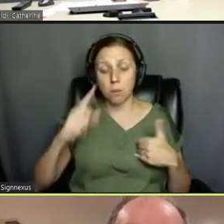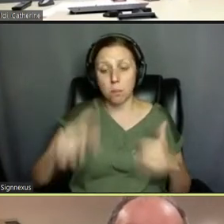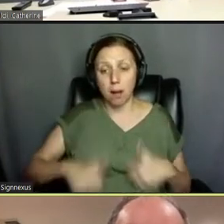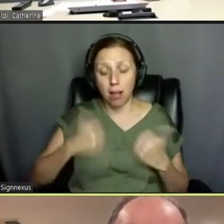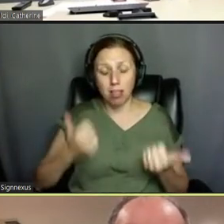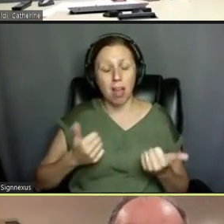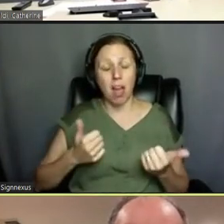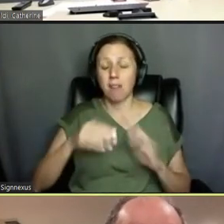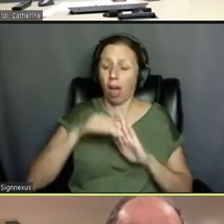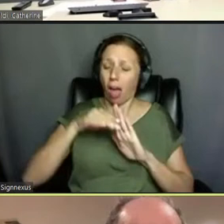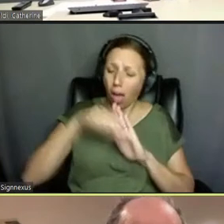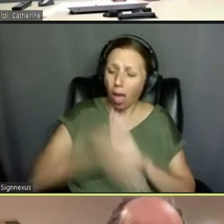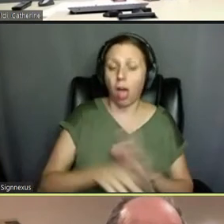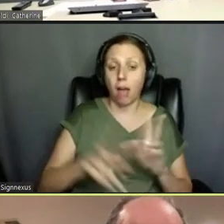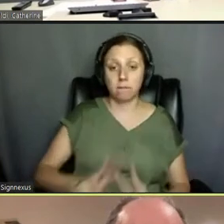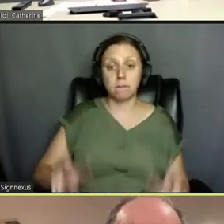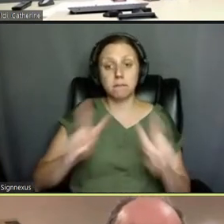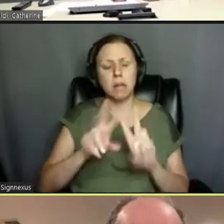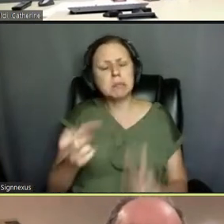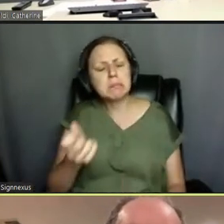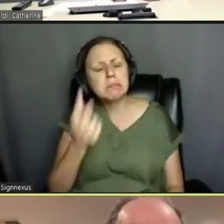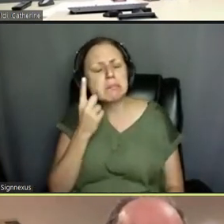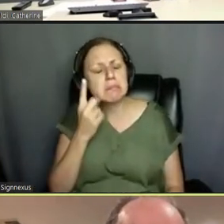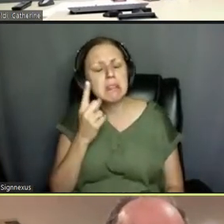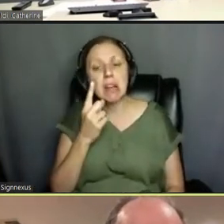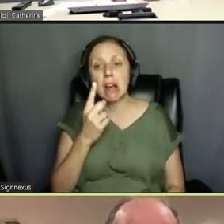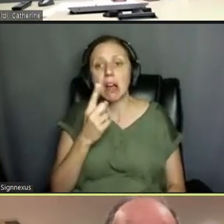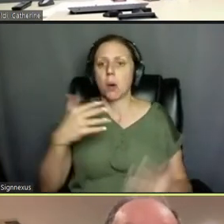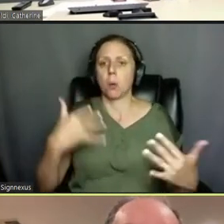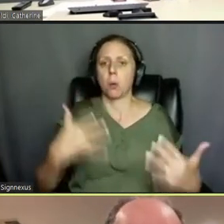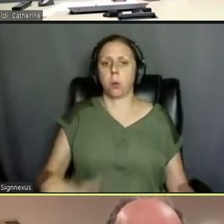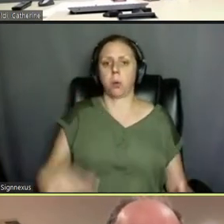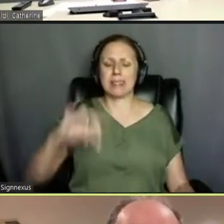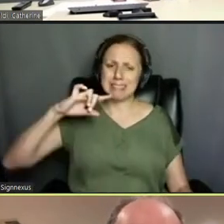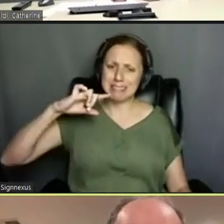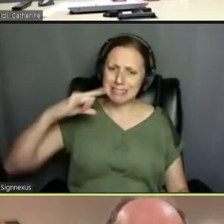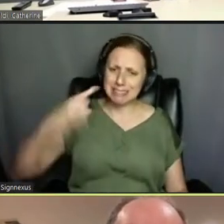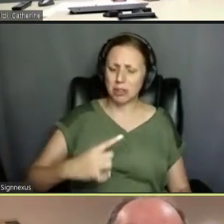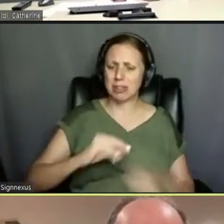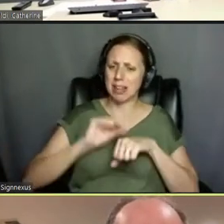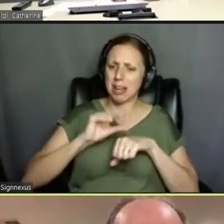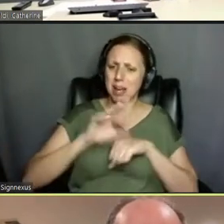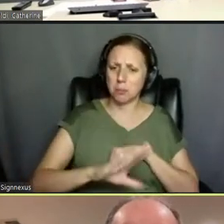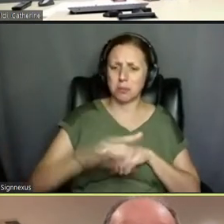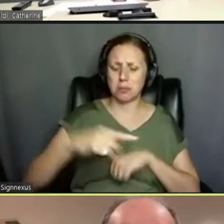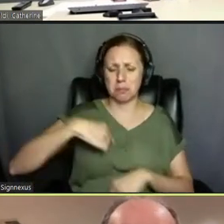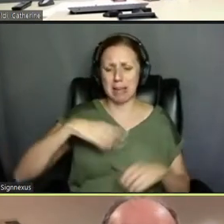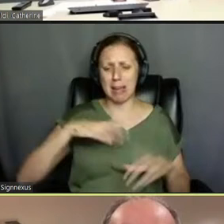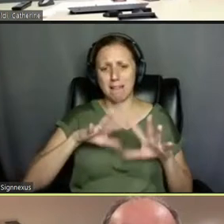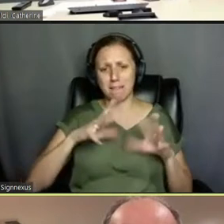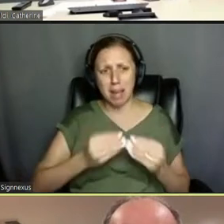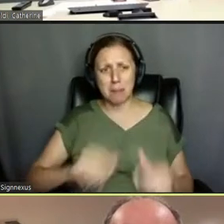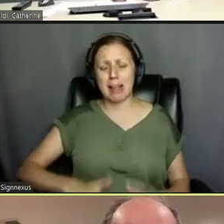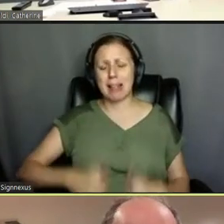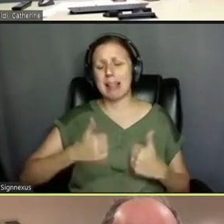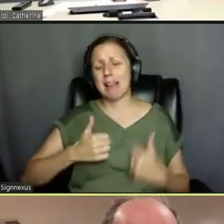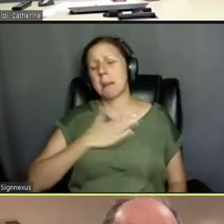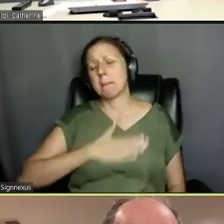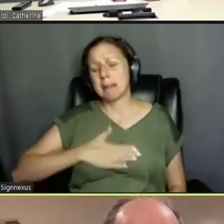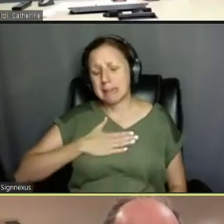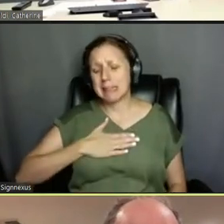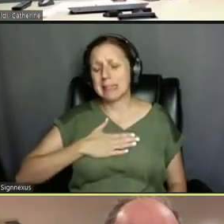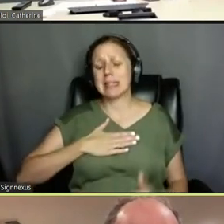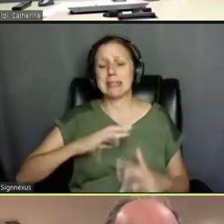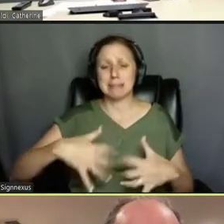the Long Island Railroad can have a more negative effect on me, my family, and our lives. Please restore the express train